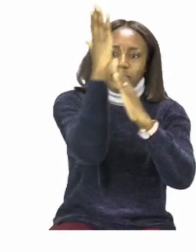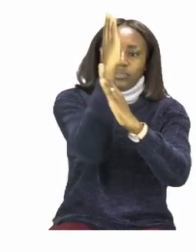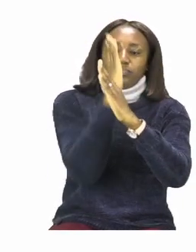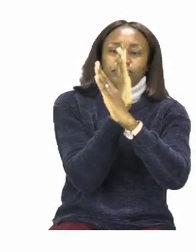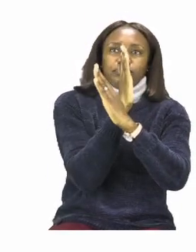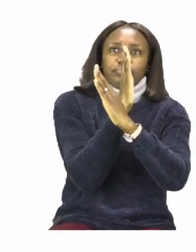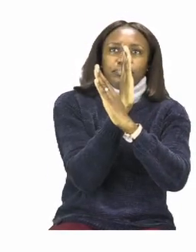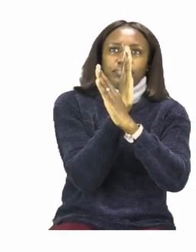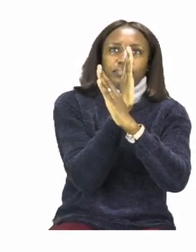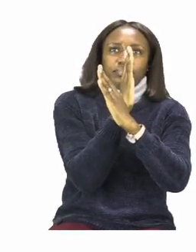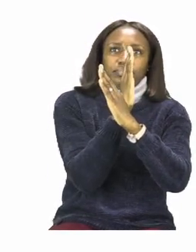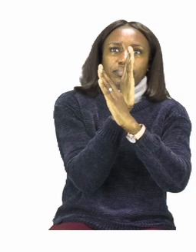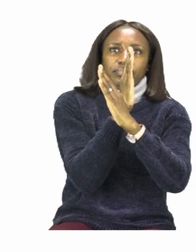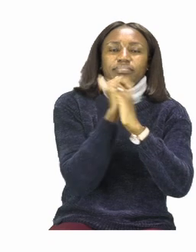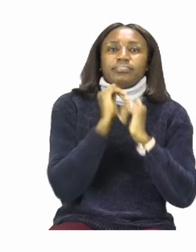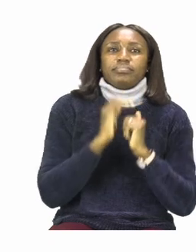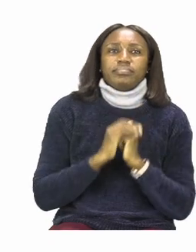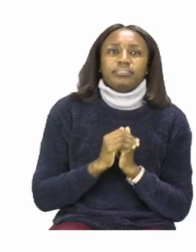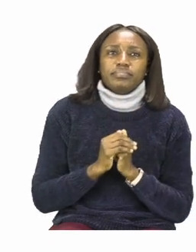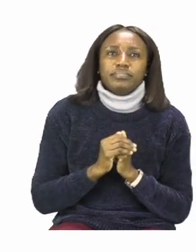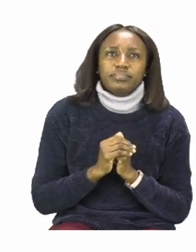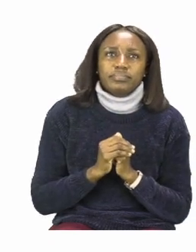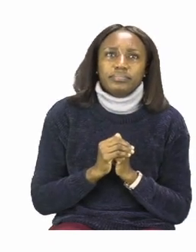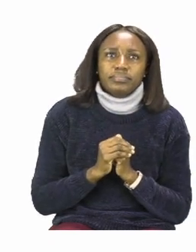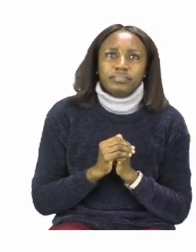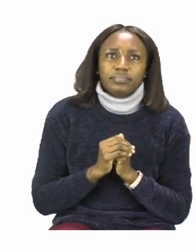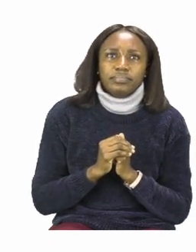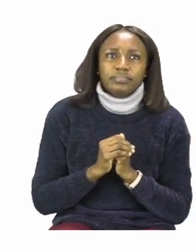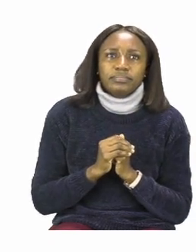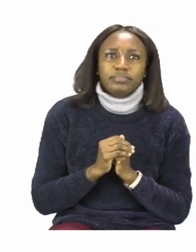tree is behind the house.